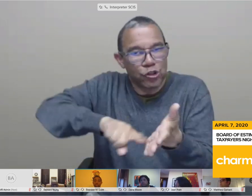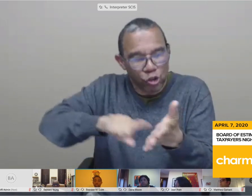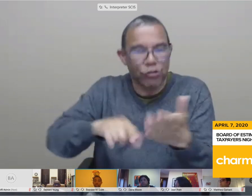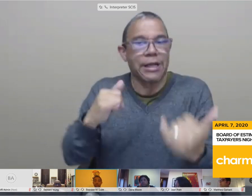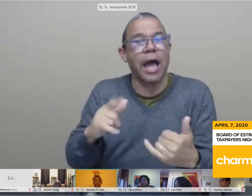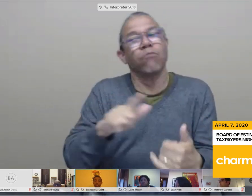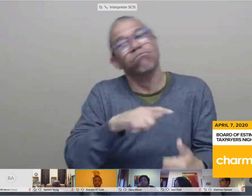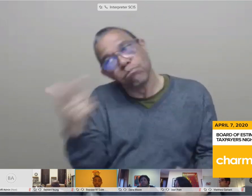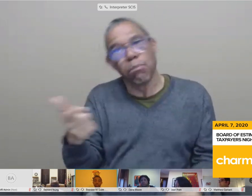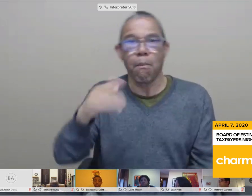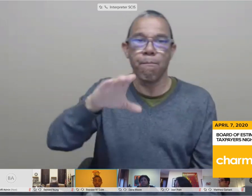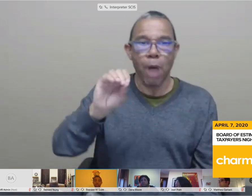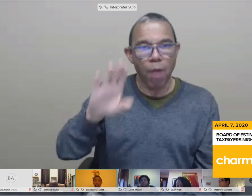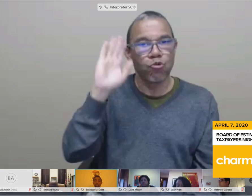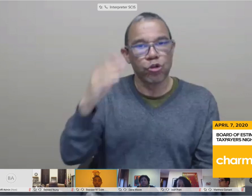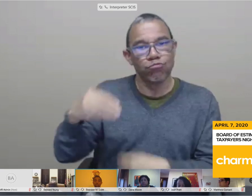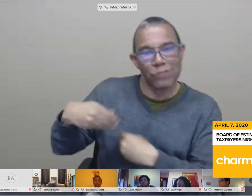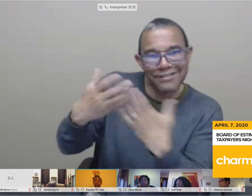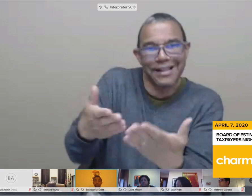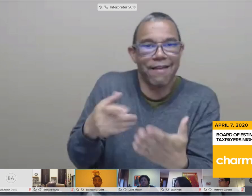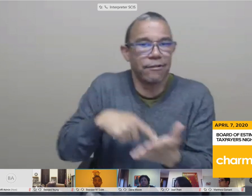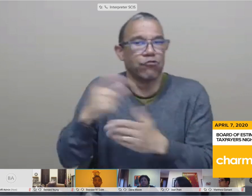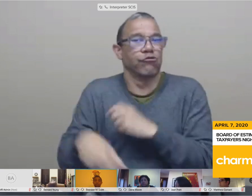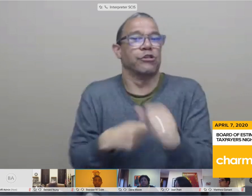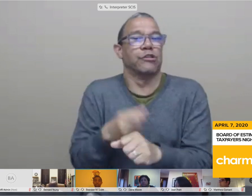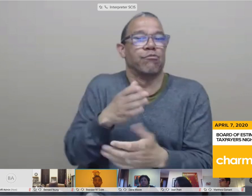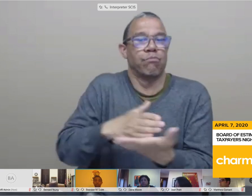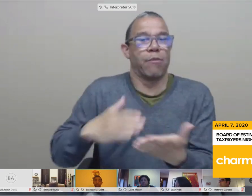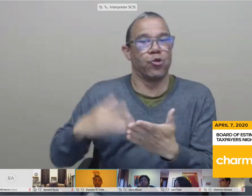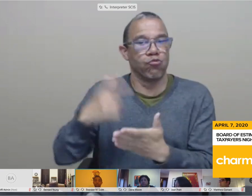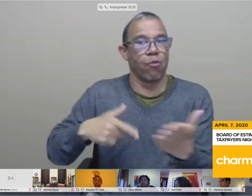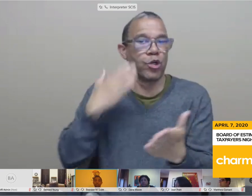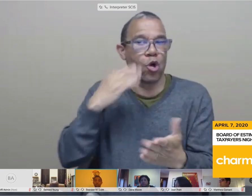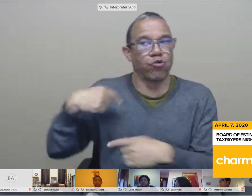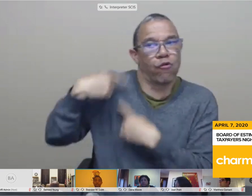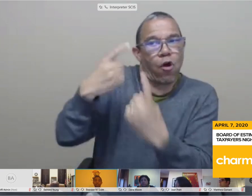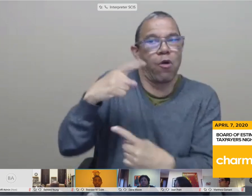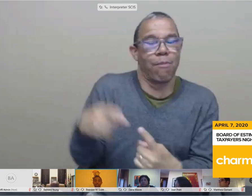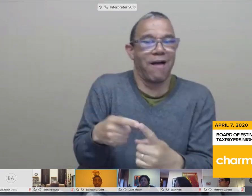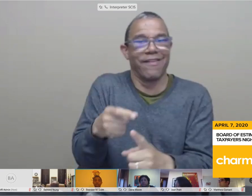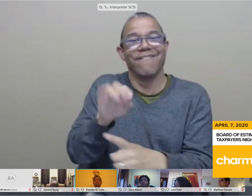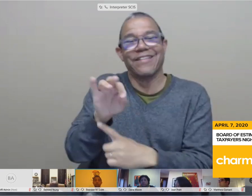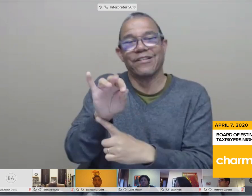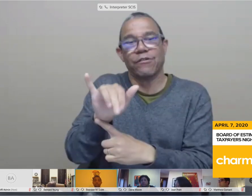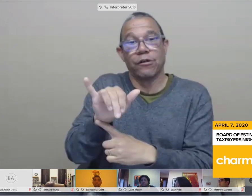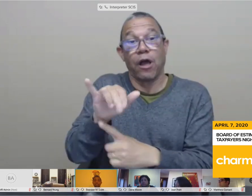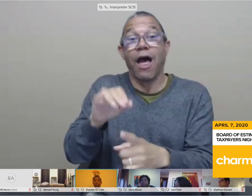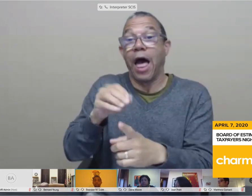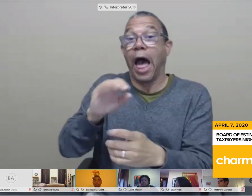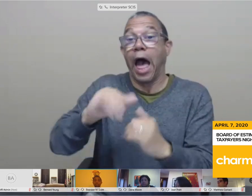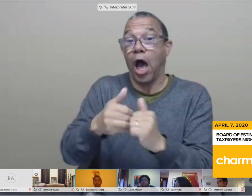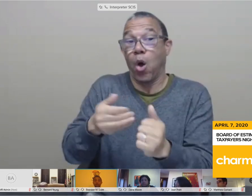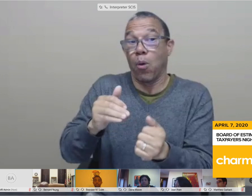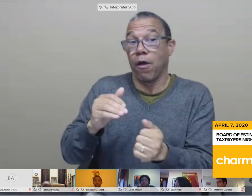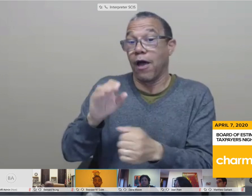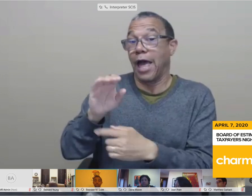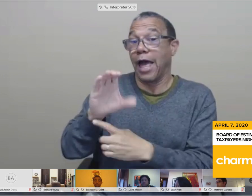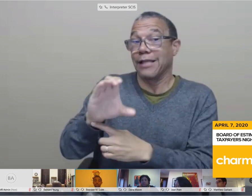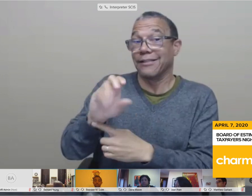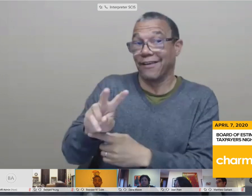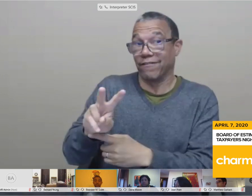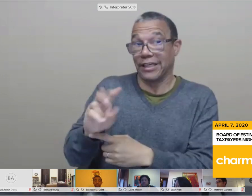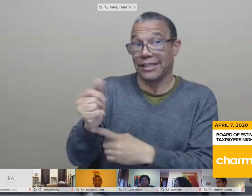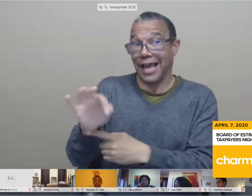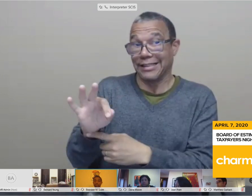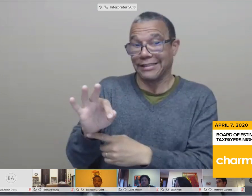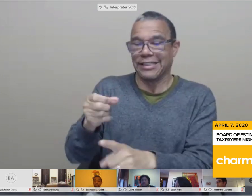to present this year's budget and what we know so far about the fiscal impacts of COVID-19 on the city's fiscal